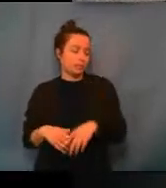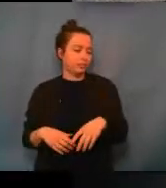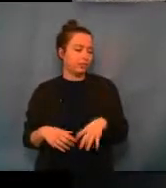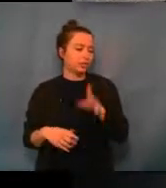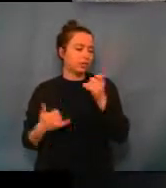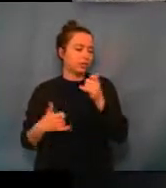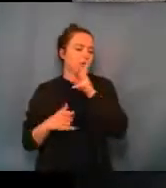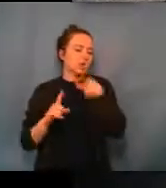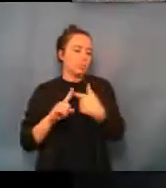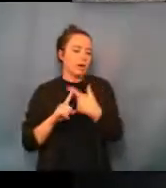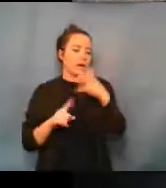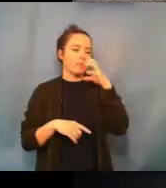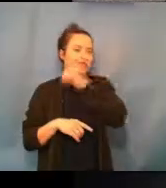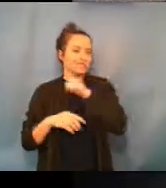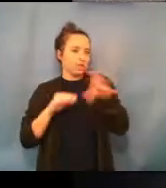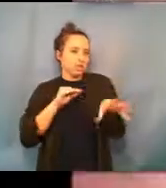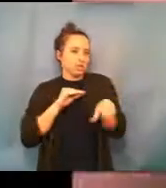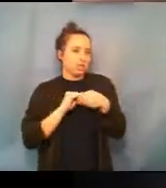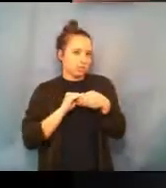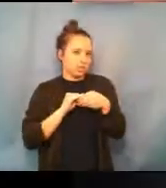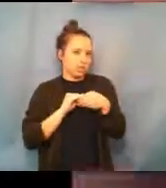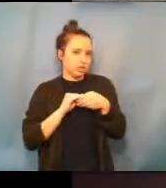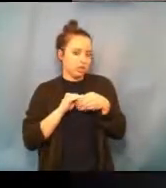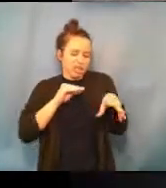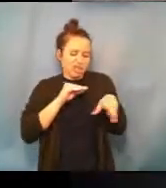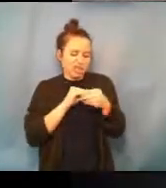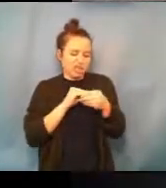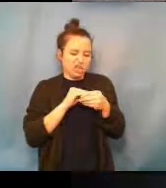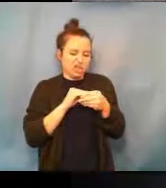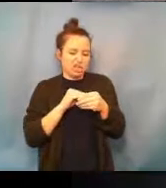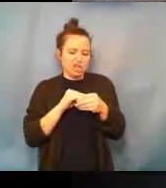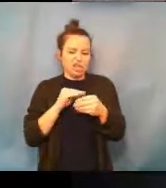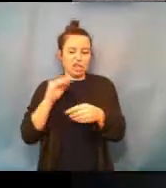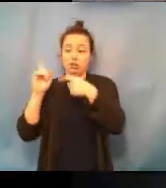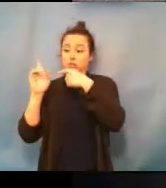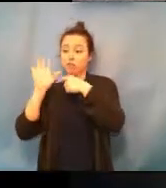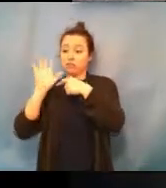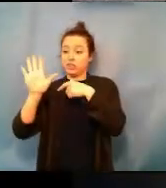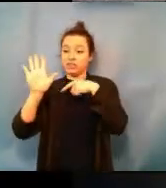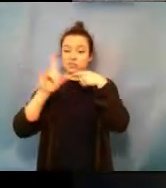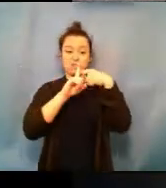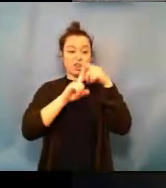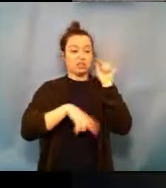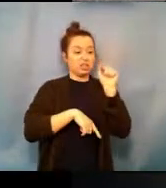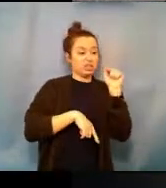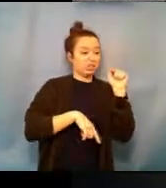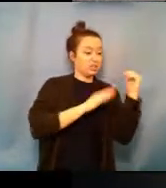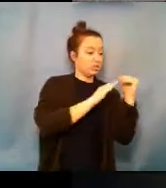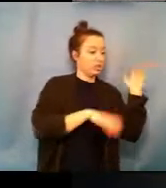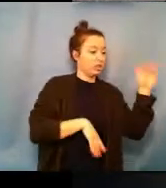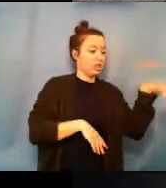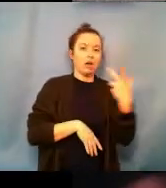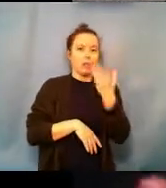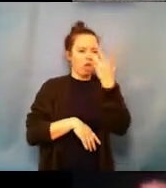going to talk about missing add-ins. An add-in is just a piece of our addition problem. So we're going to